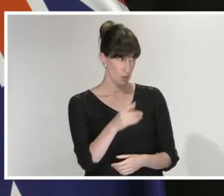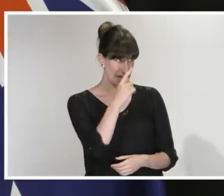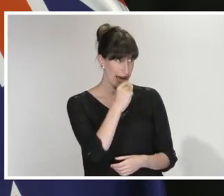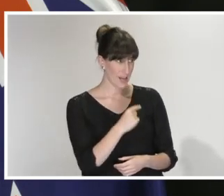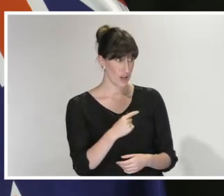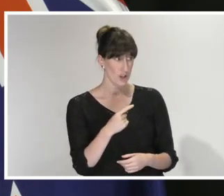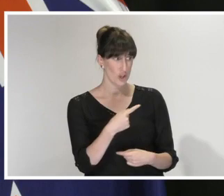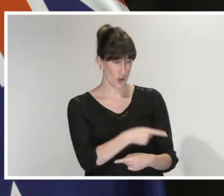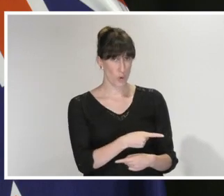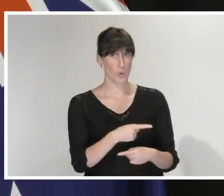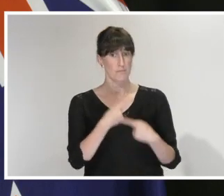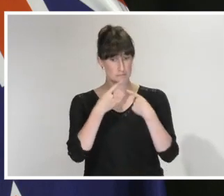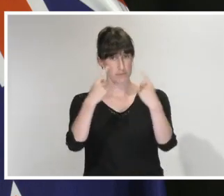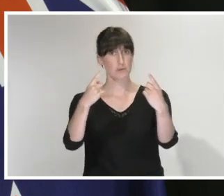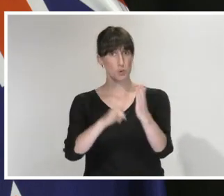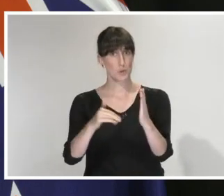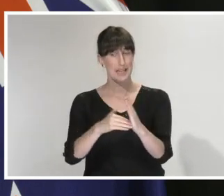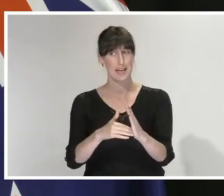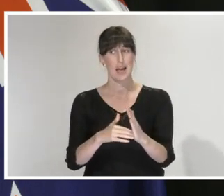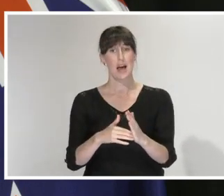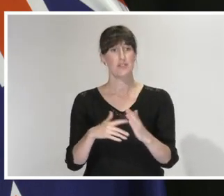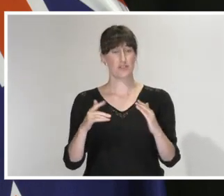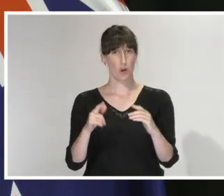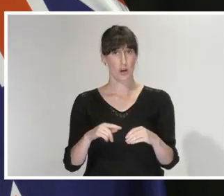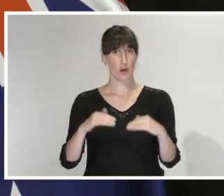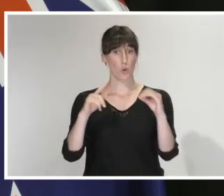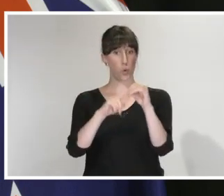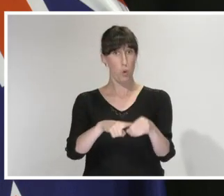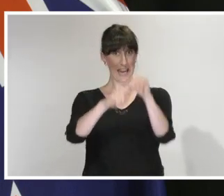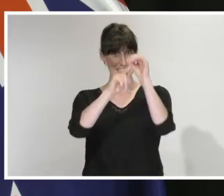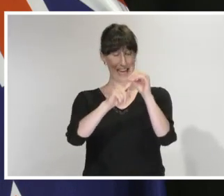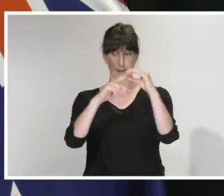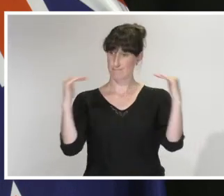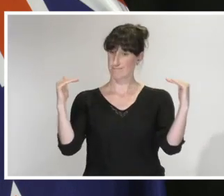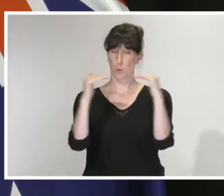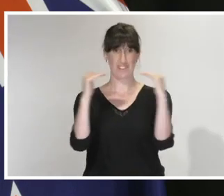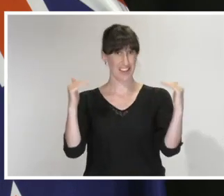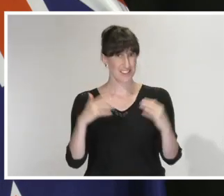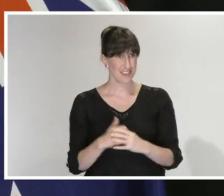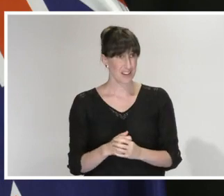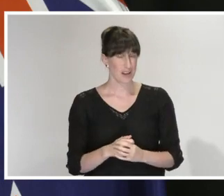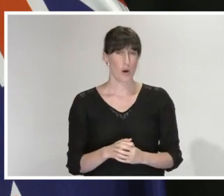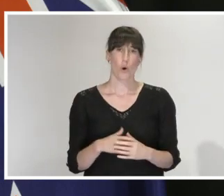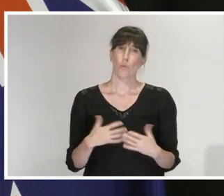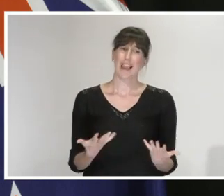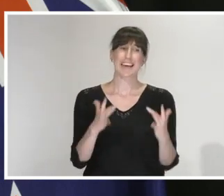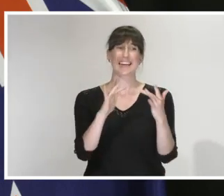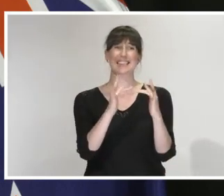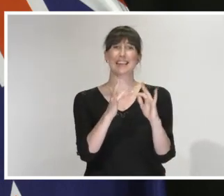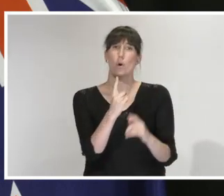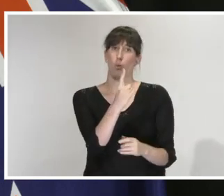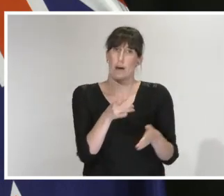for those with internet and those getting the hard copies without? Well, look, ultimately, the internet is simply a tool. It is simply a way of